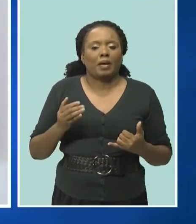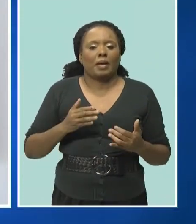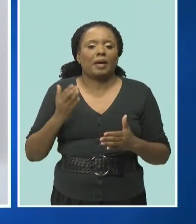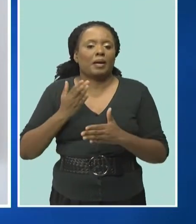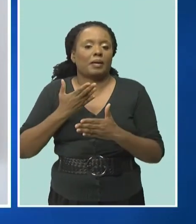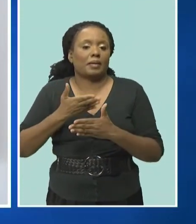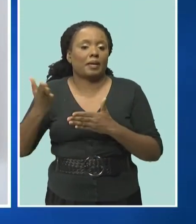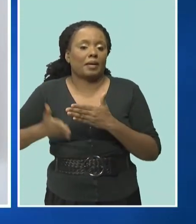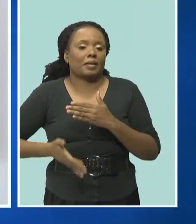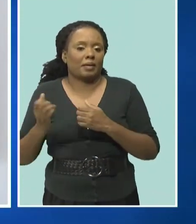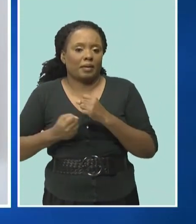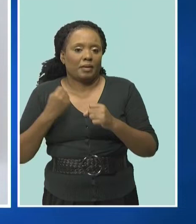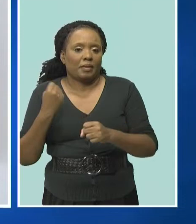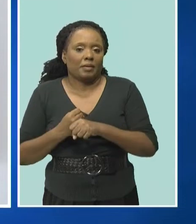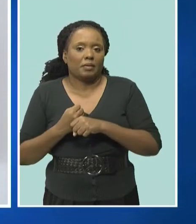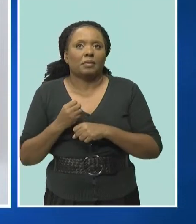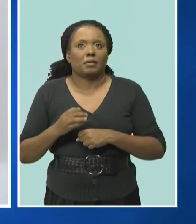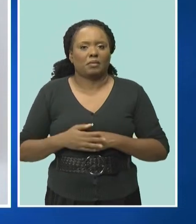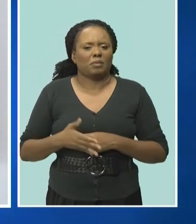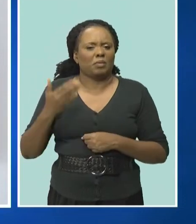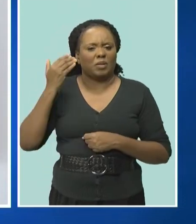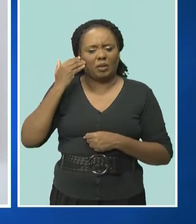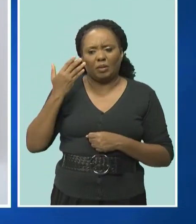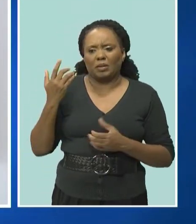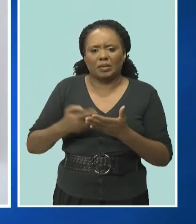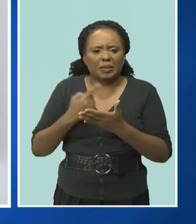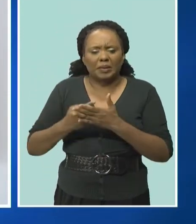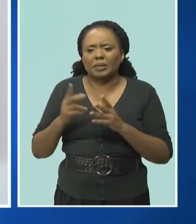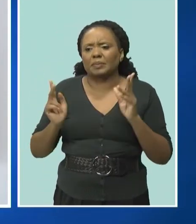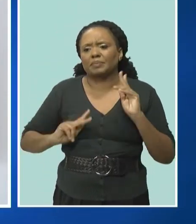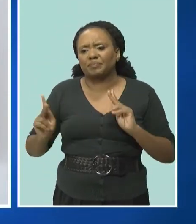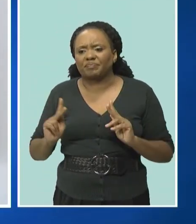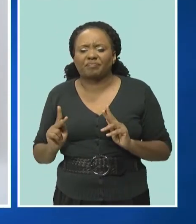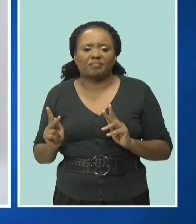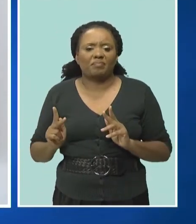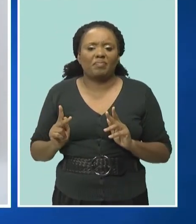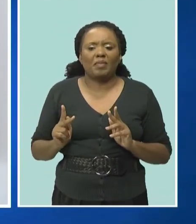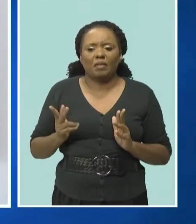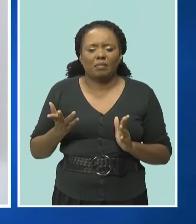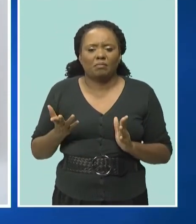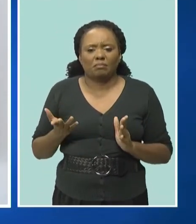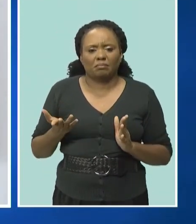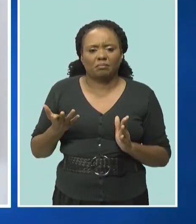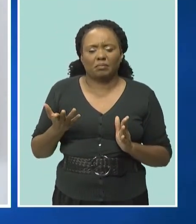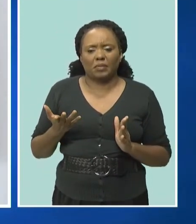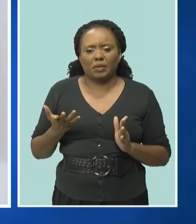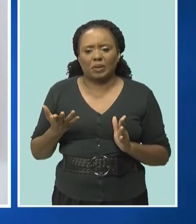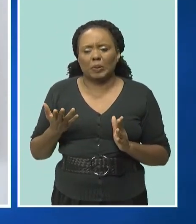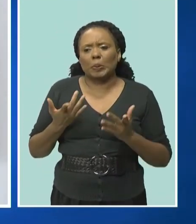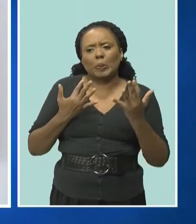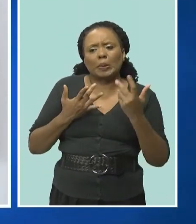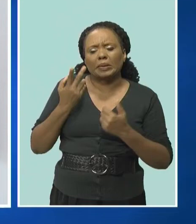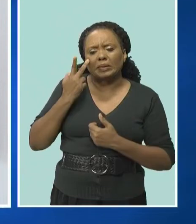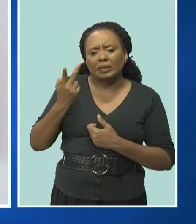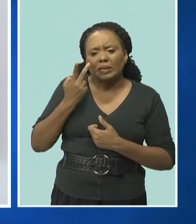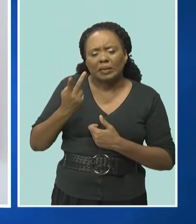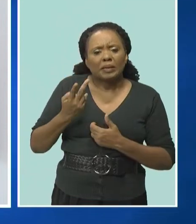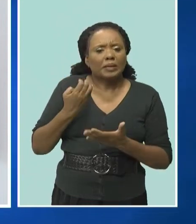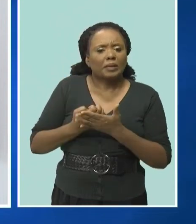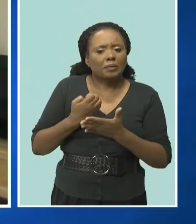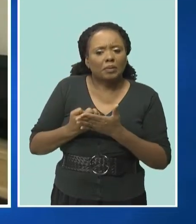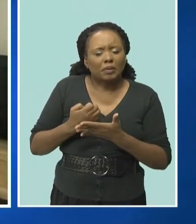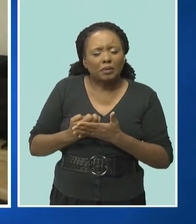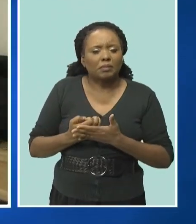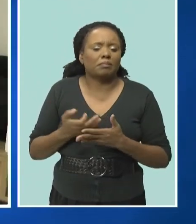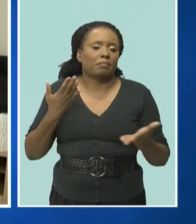through stages of sales, obviously, and now that people have seen the development really taking off, we're getting a lot more interest